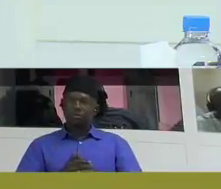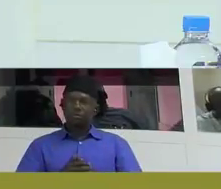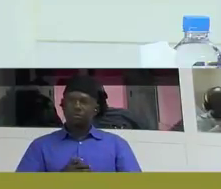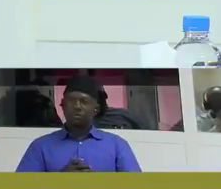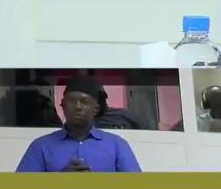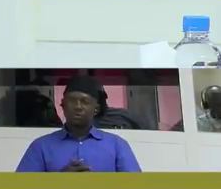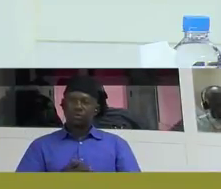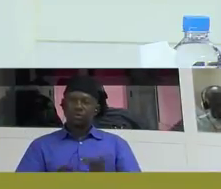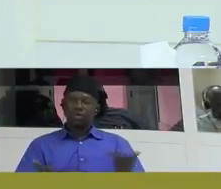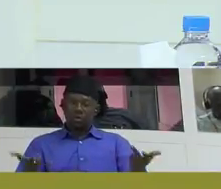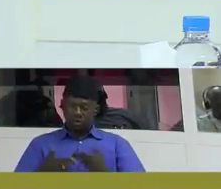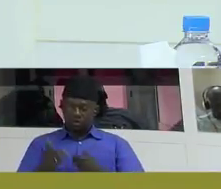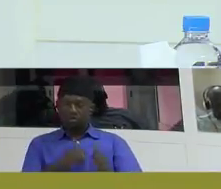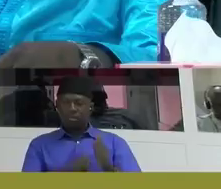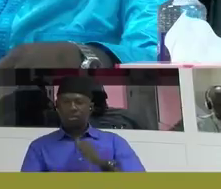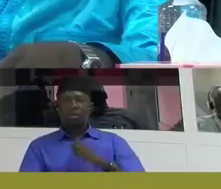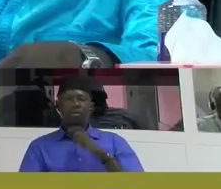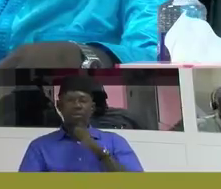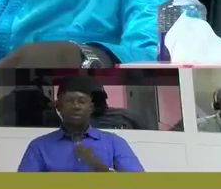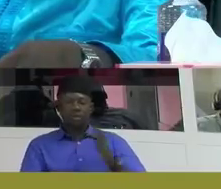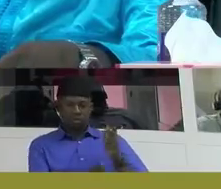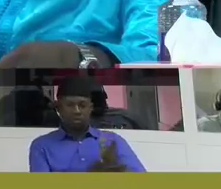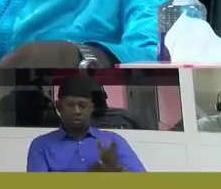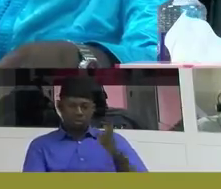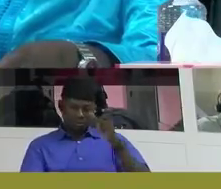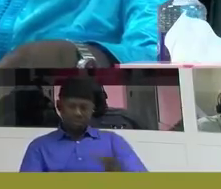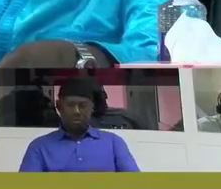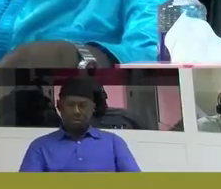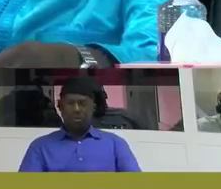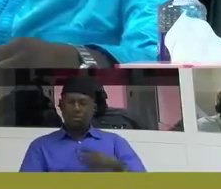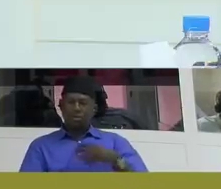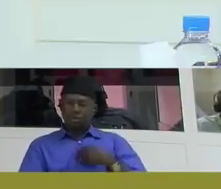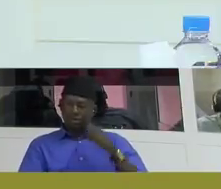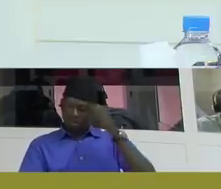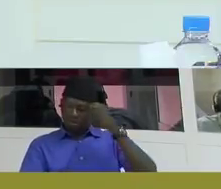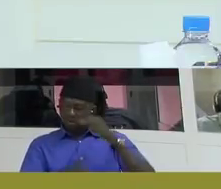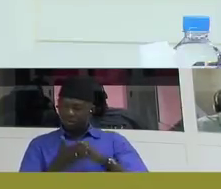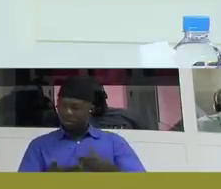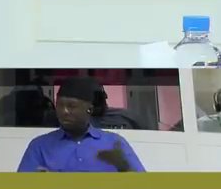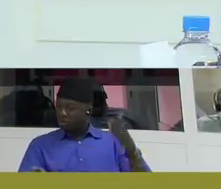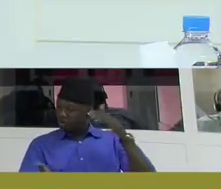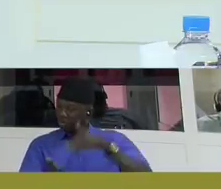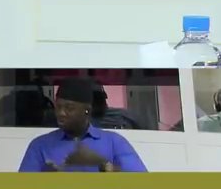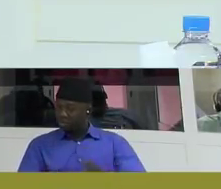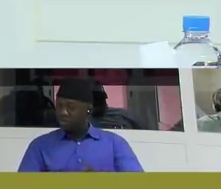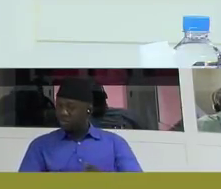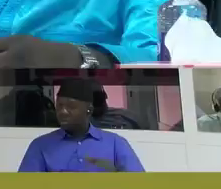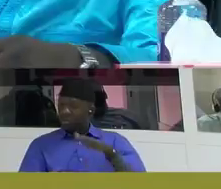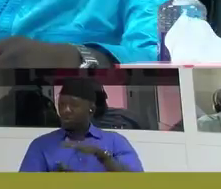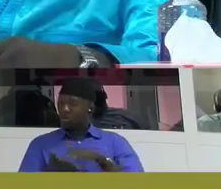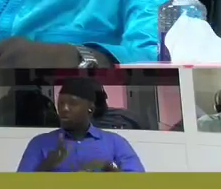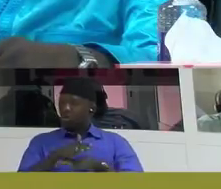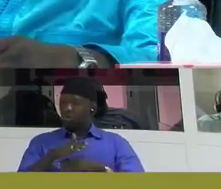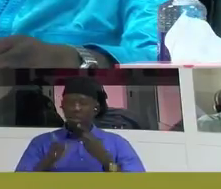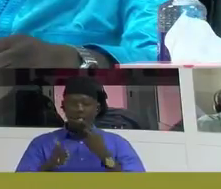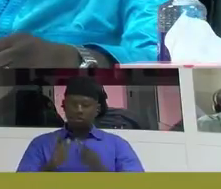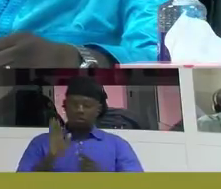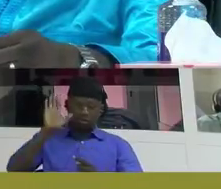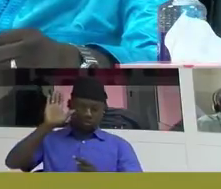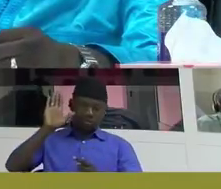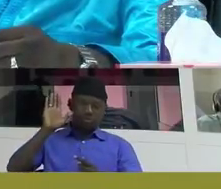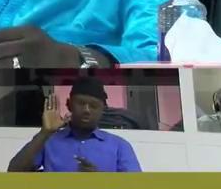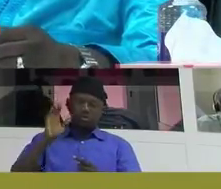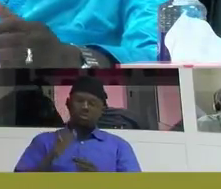very much. May I remind you that you're still under oath? Yes, I do. Yes, so let us